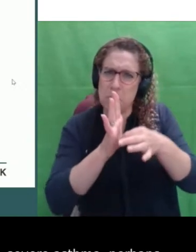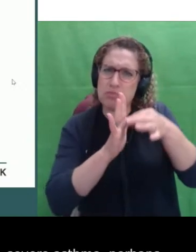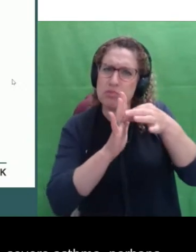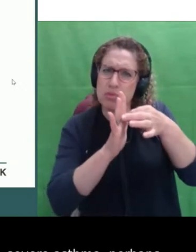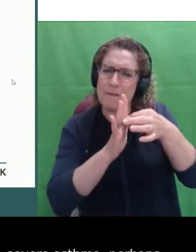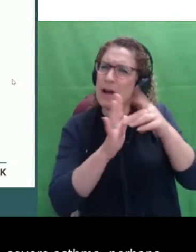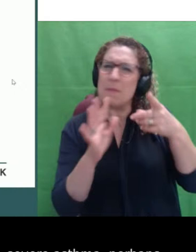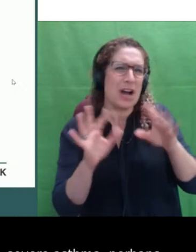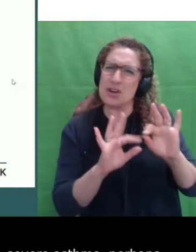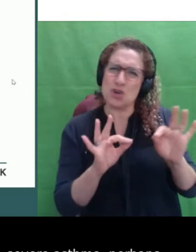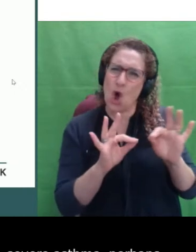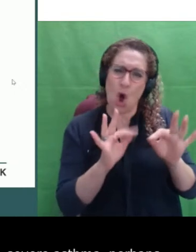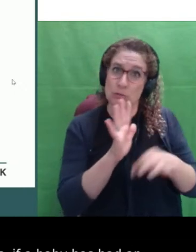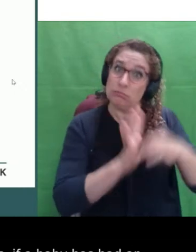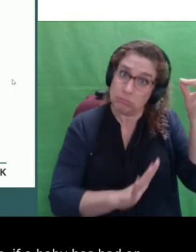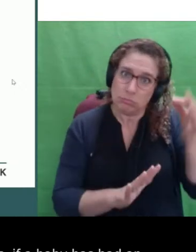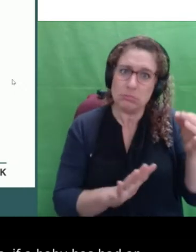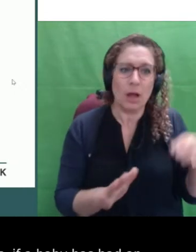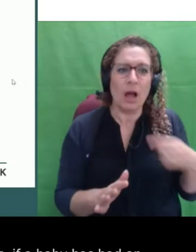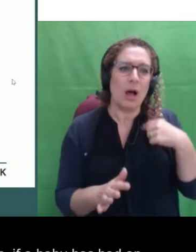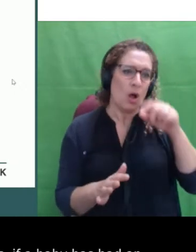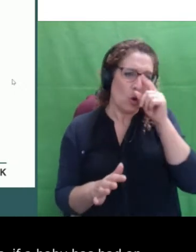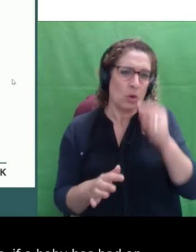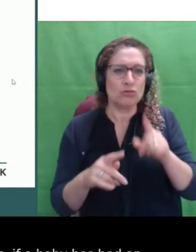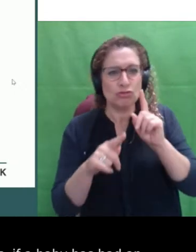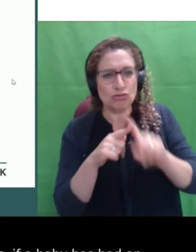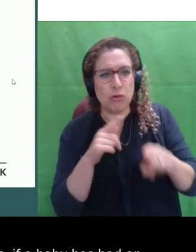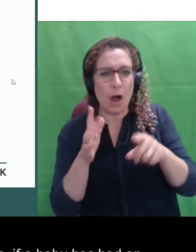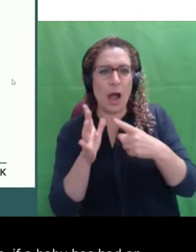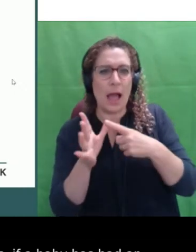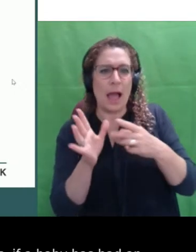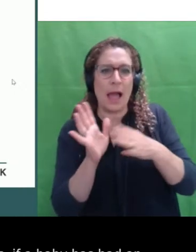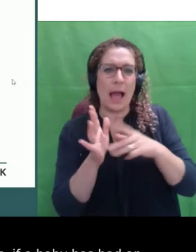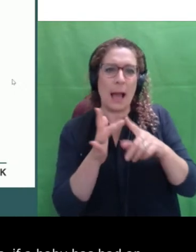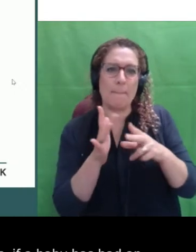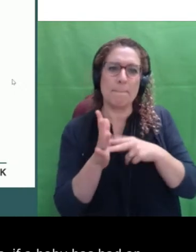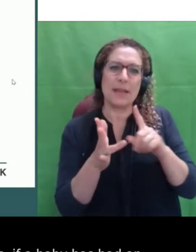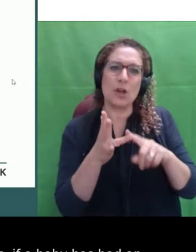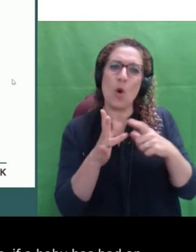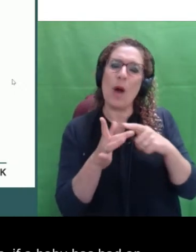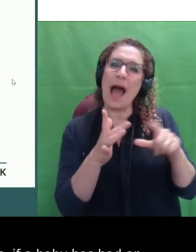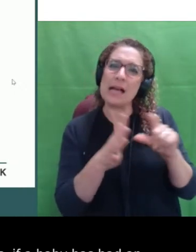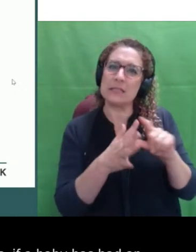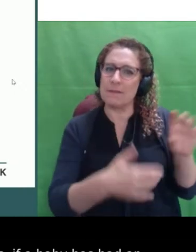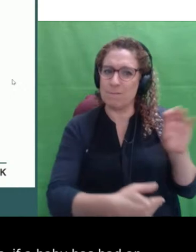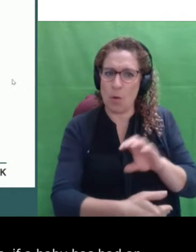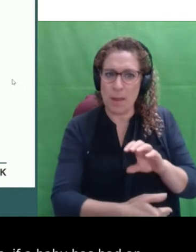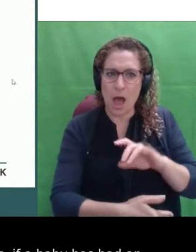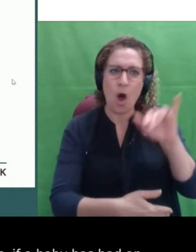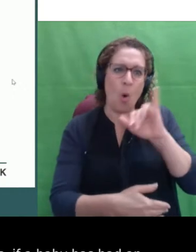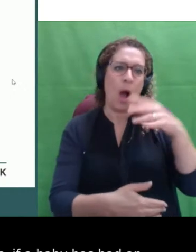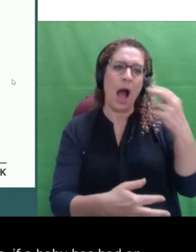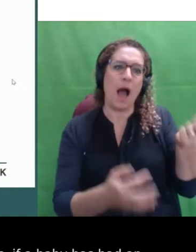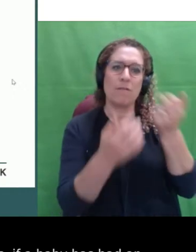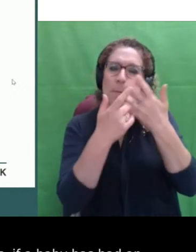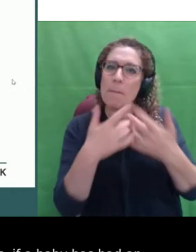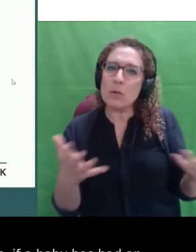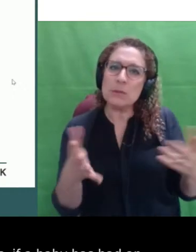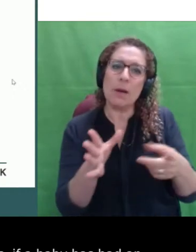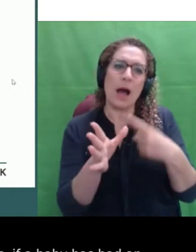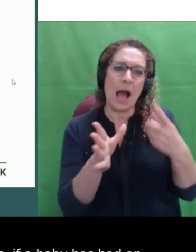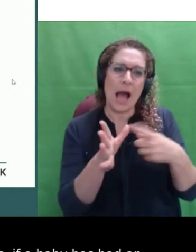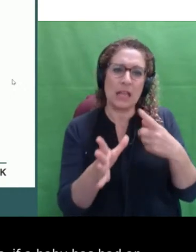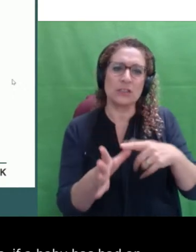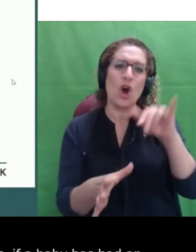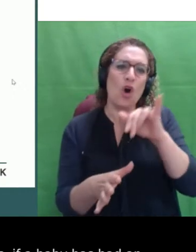to four weeks then we would try an amino acid formula if they are multiply allergic or if they have some of these rare gastrointestinal symptoms that i haven't